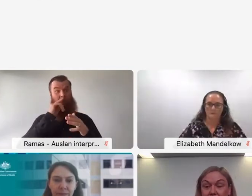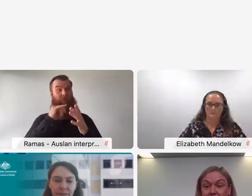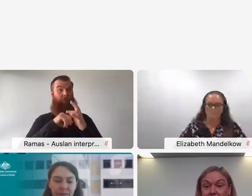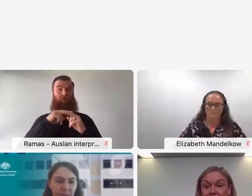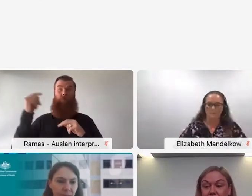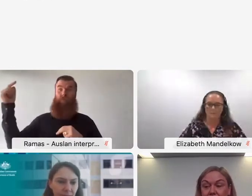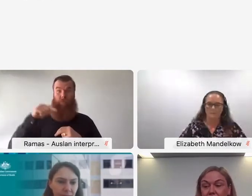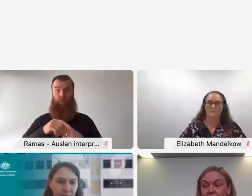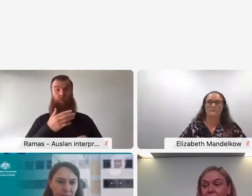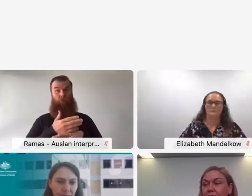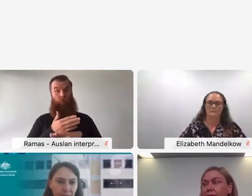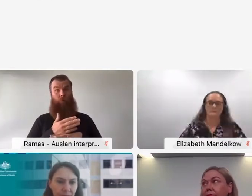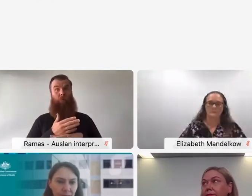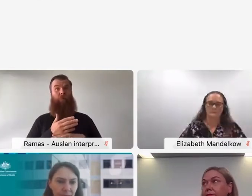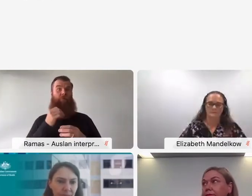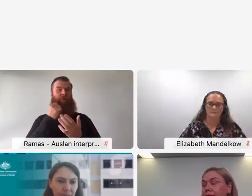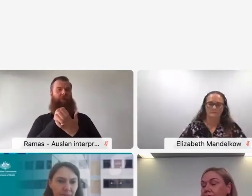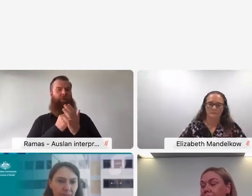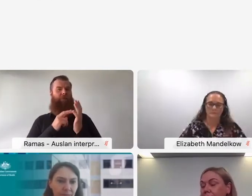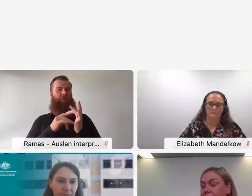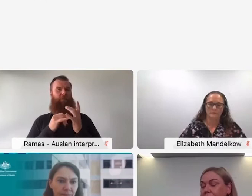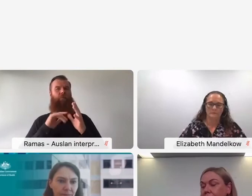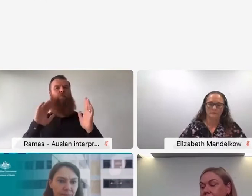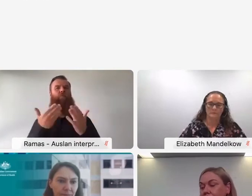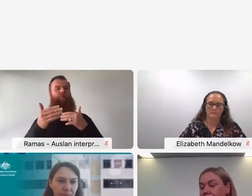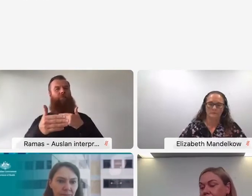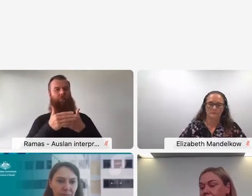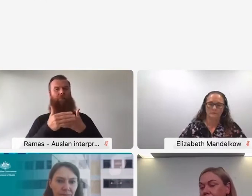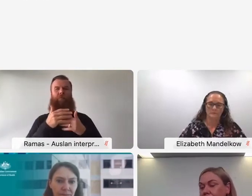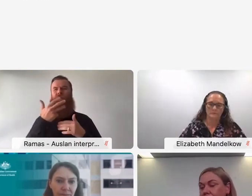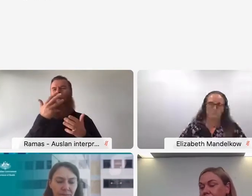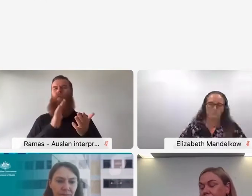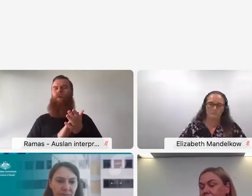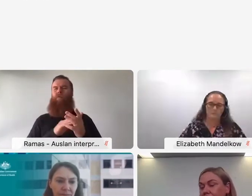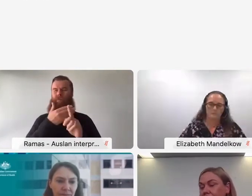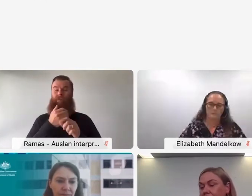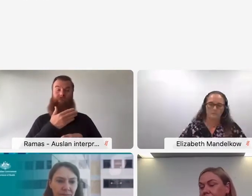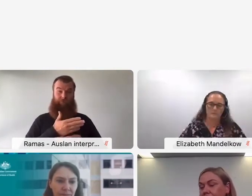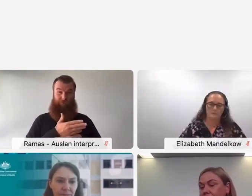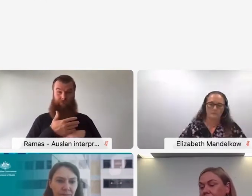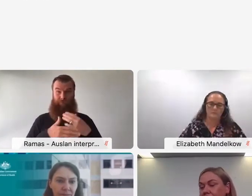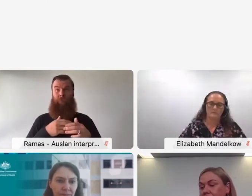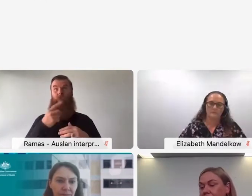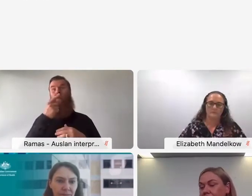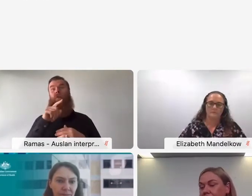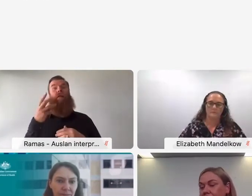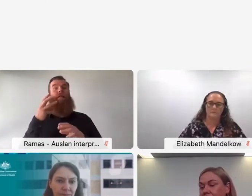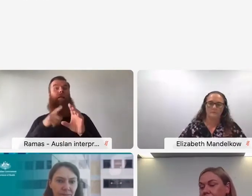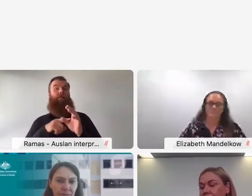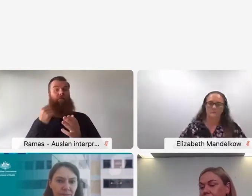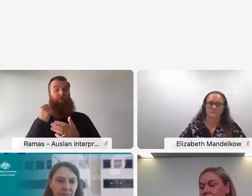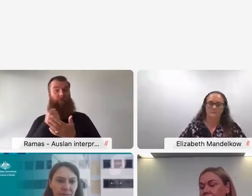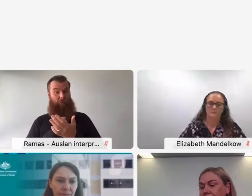visa, which is a short-term visa for up to 9 months, but they can also come on a 1 to 3 year visa for a longer period. And in